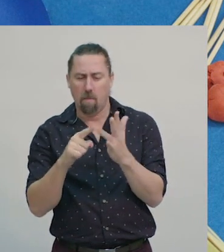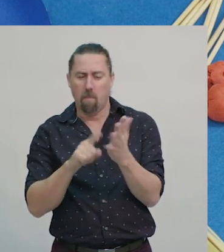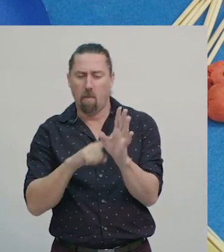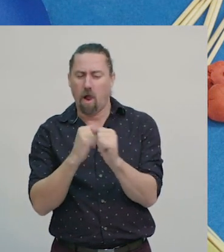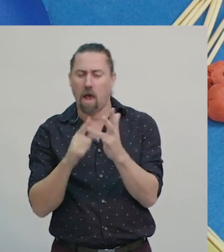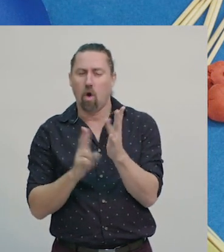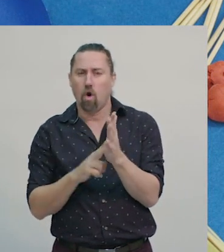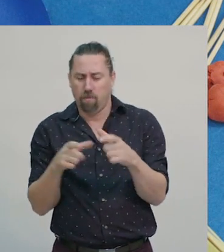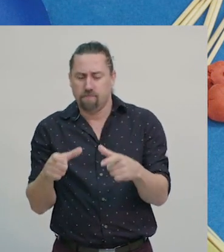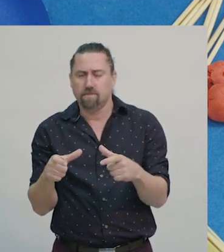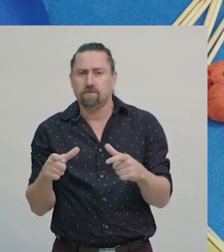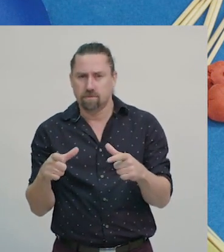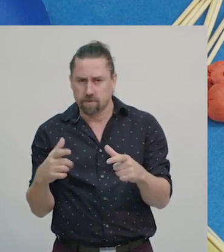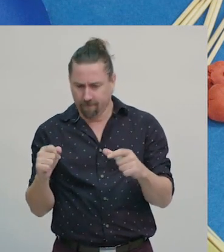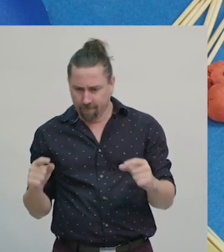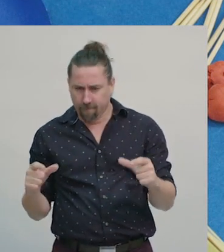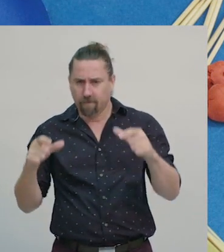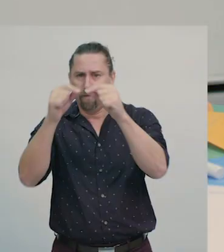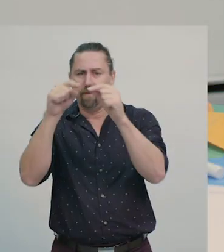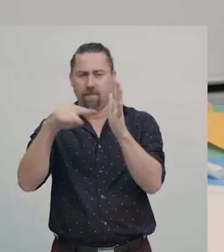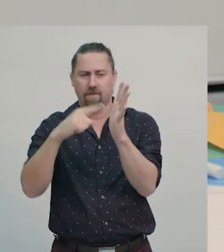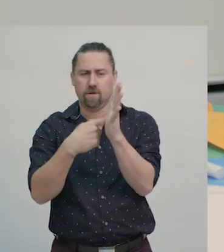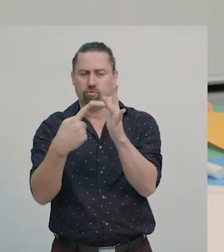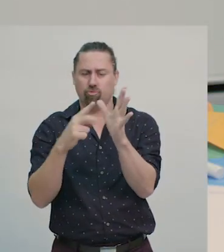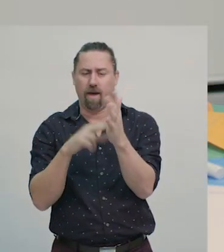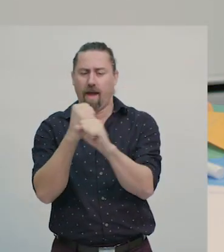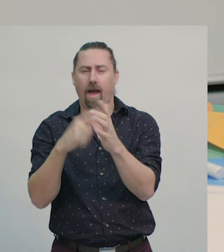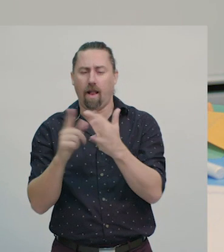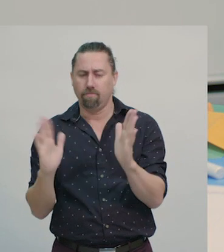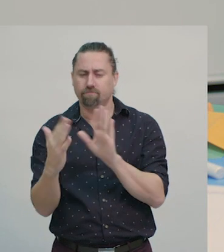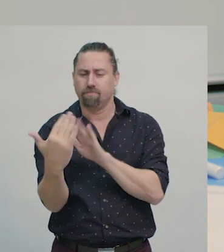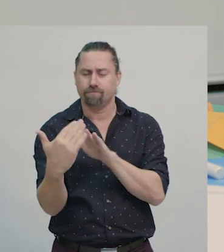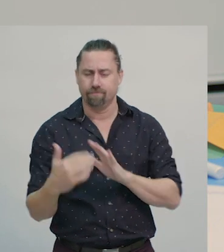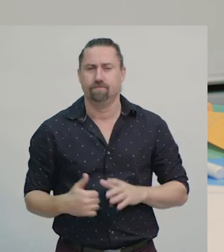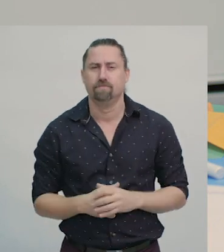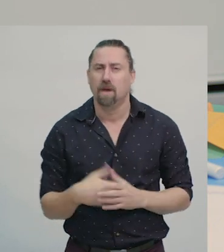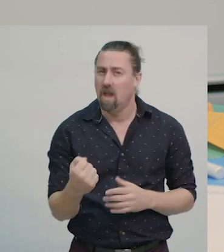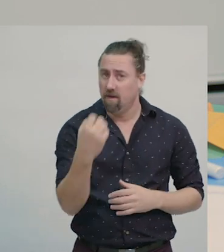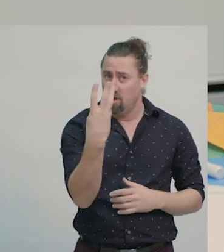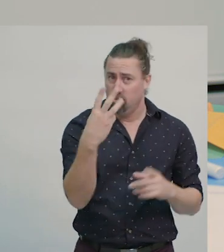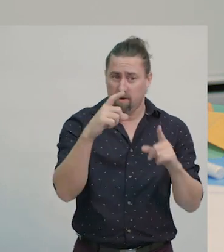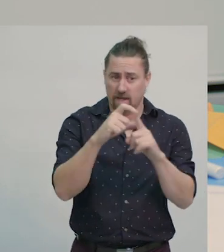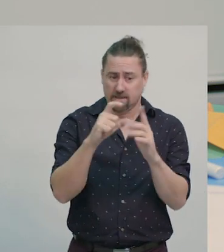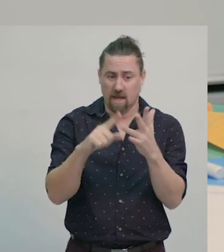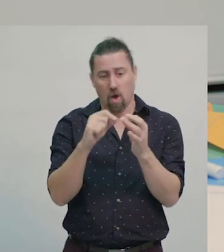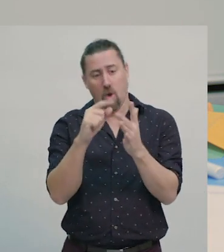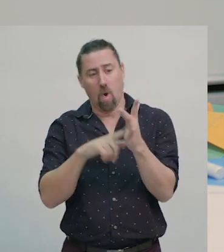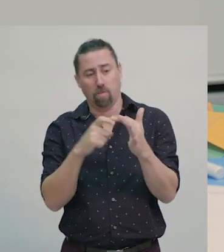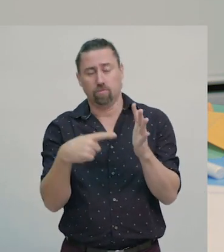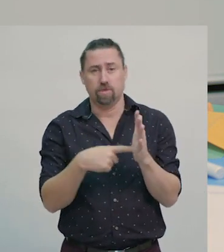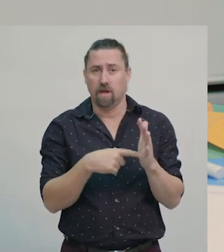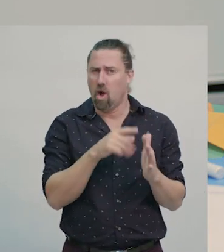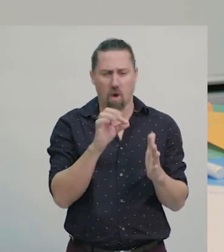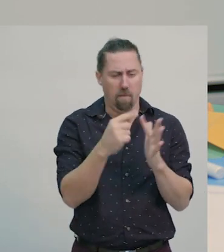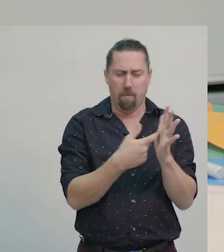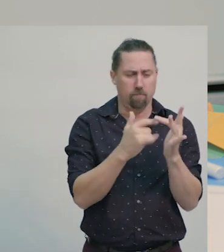all the other faces are triangular. There are also other 3D objects that are not prisms or